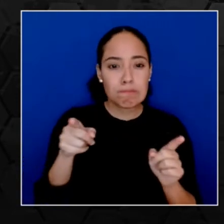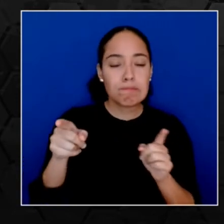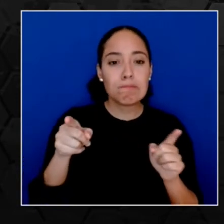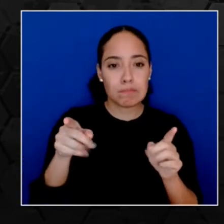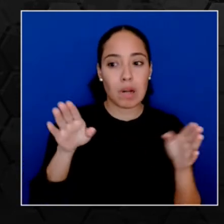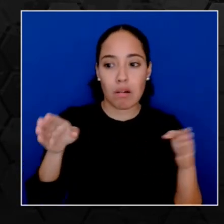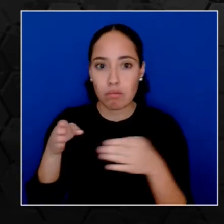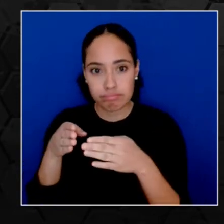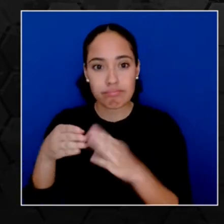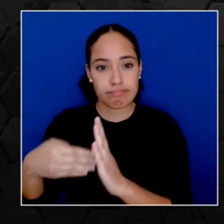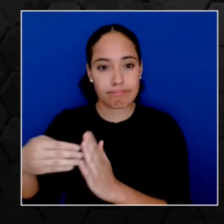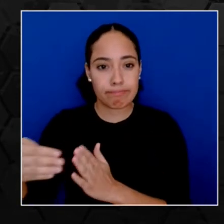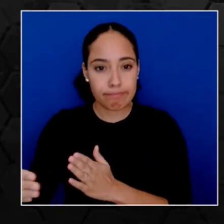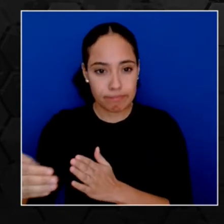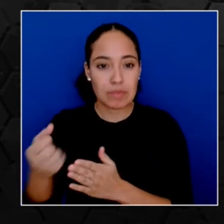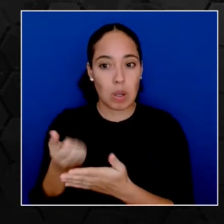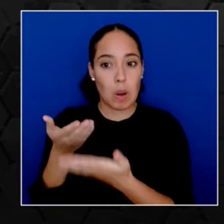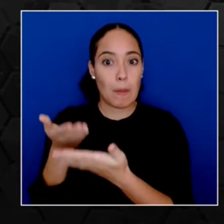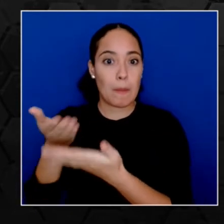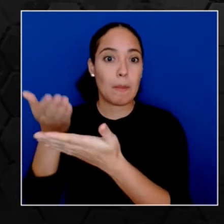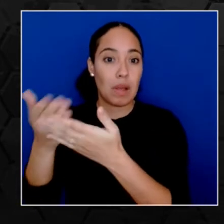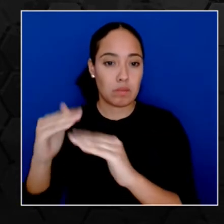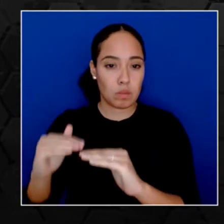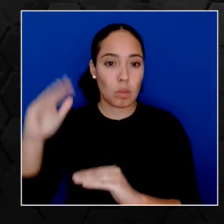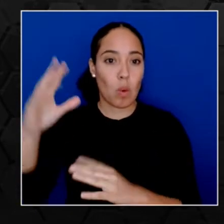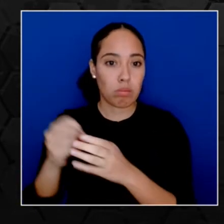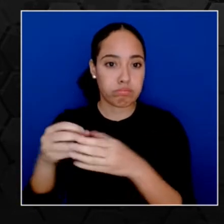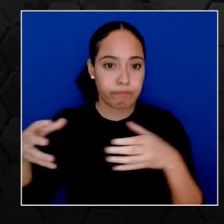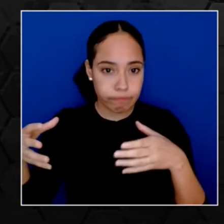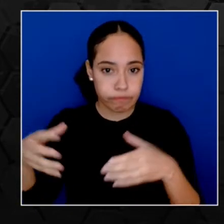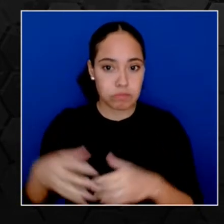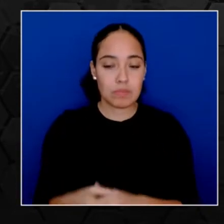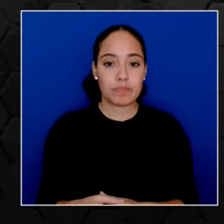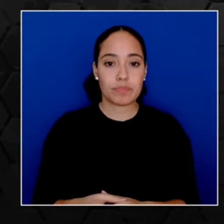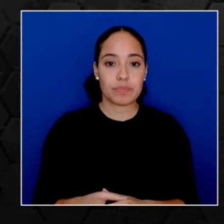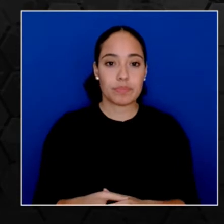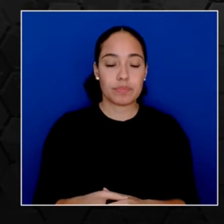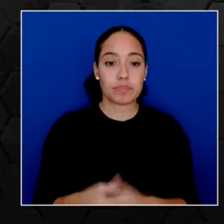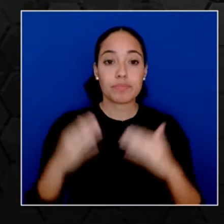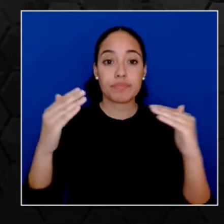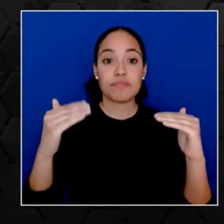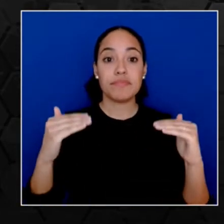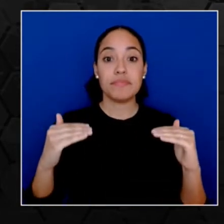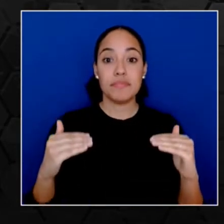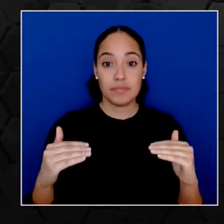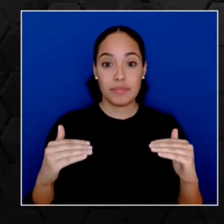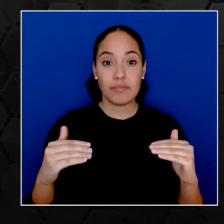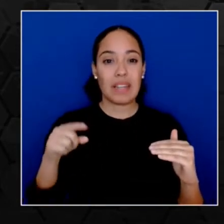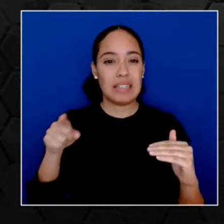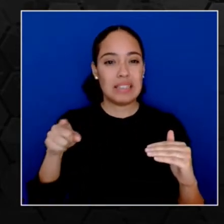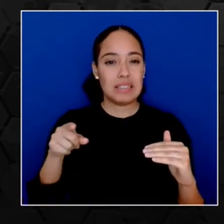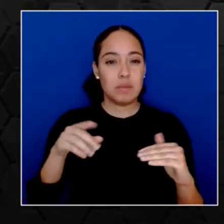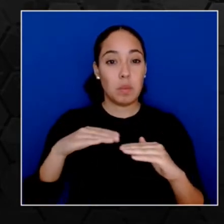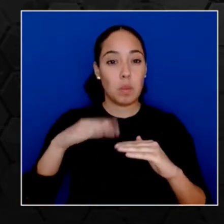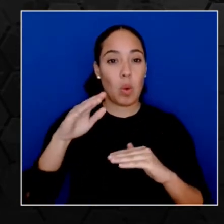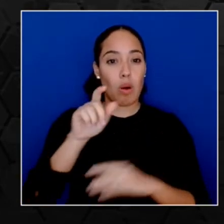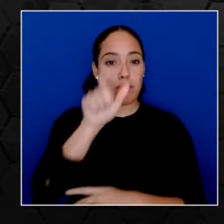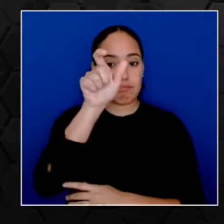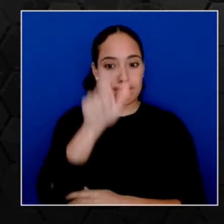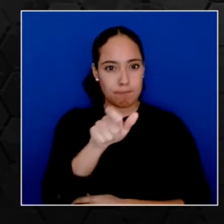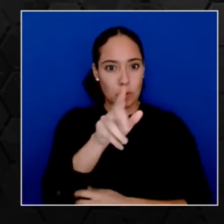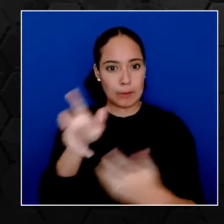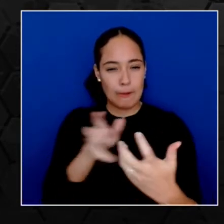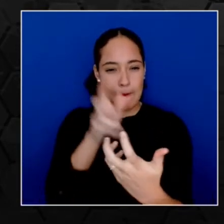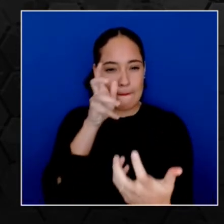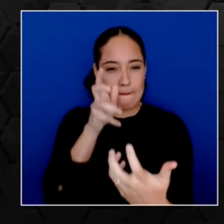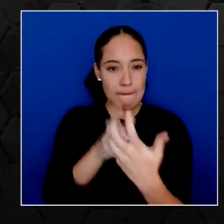thing. So like coming to the other recommendation system, which is very personalized and which is